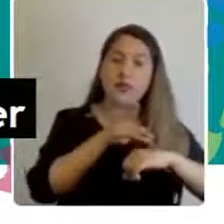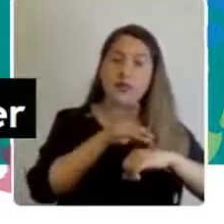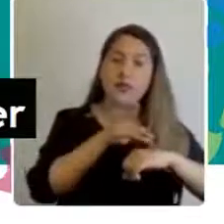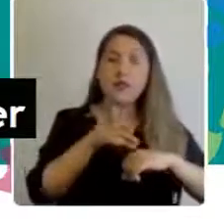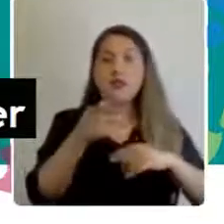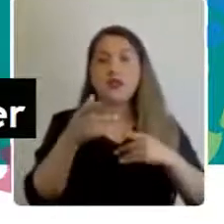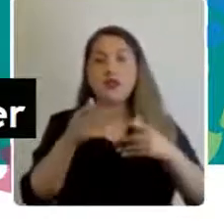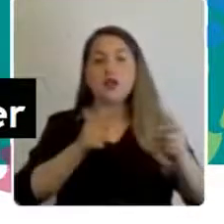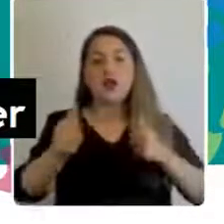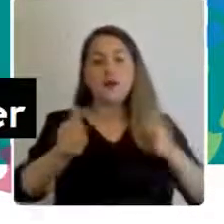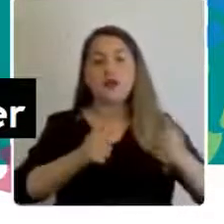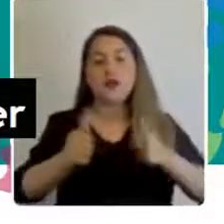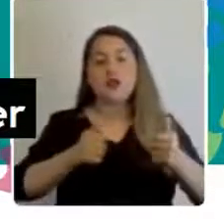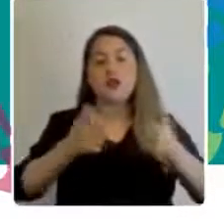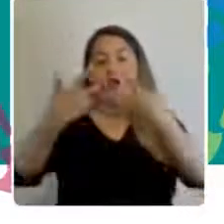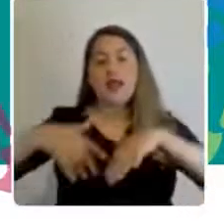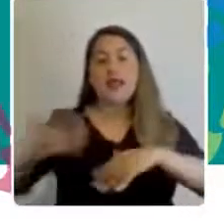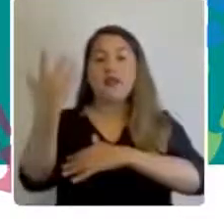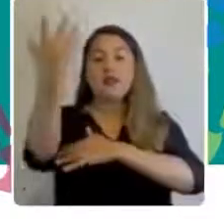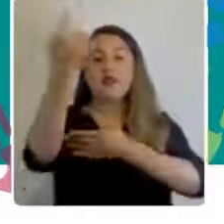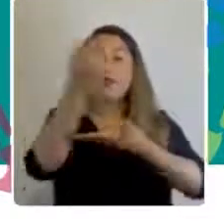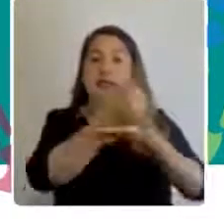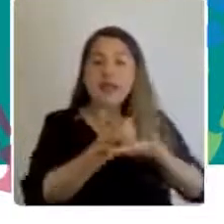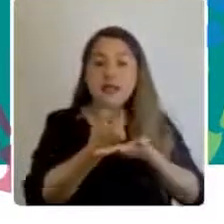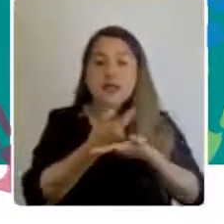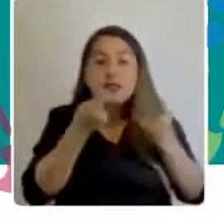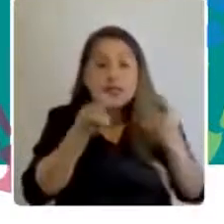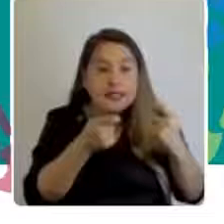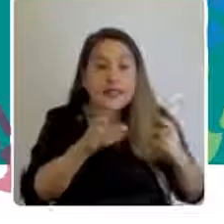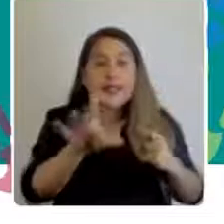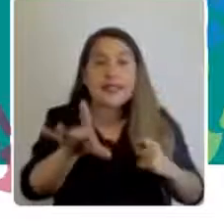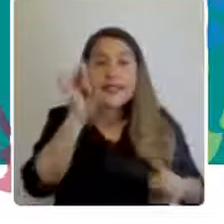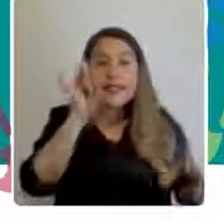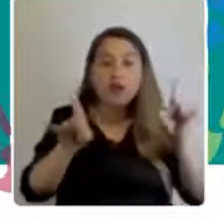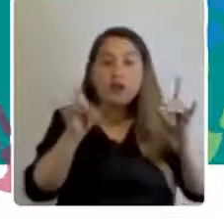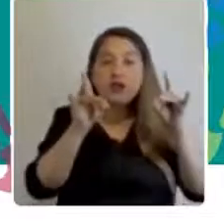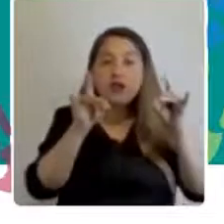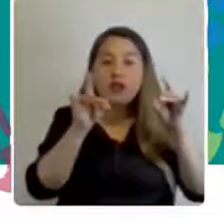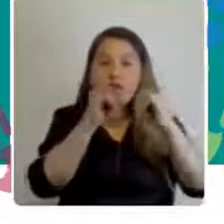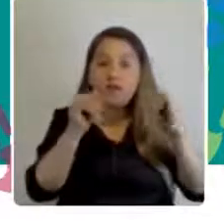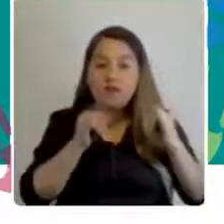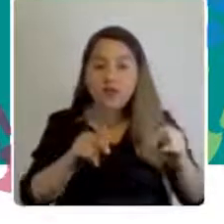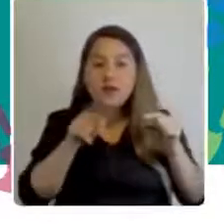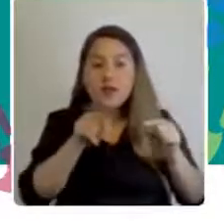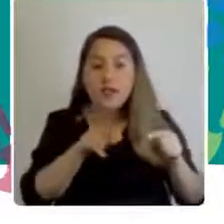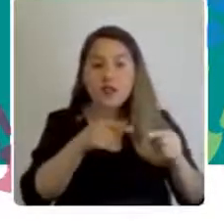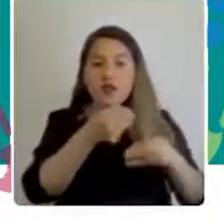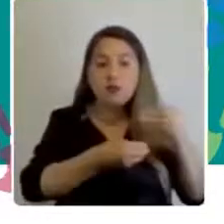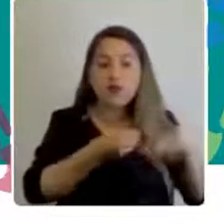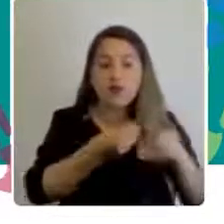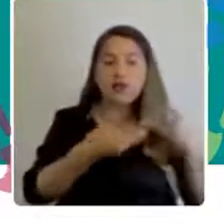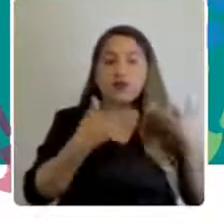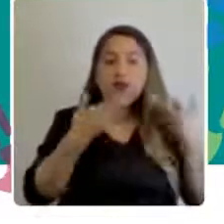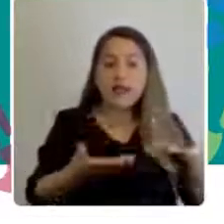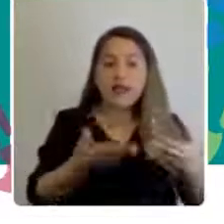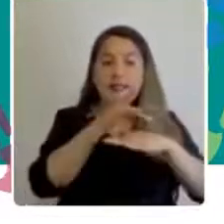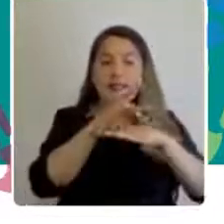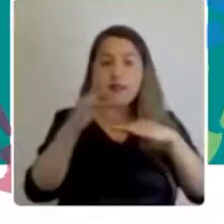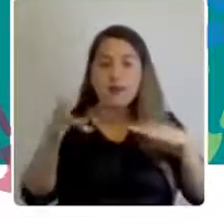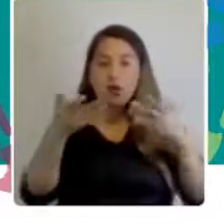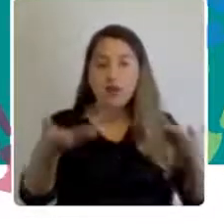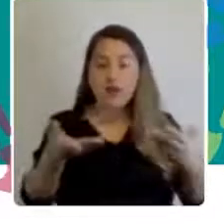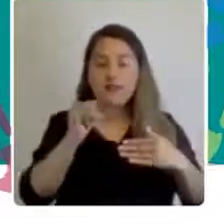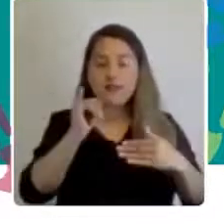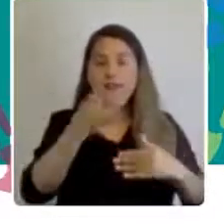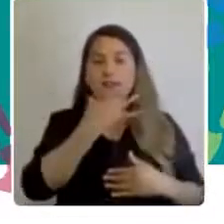find ways that these products are readily available for these different diseases. Because for so many of the rare